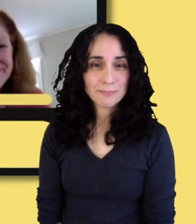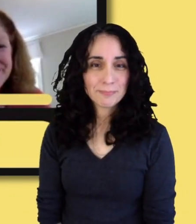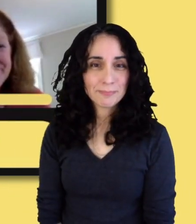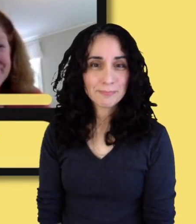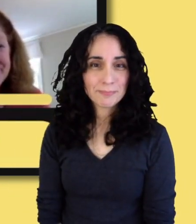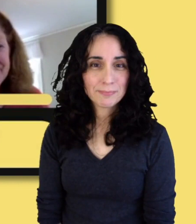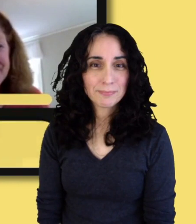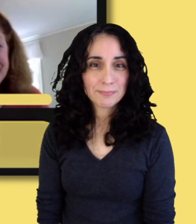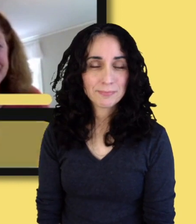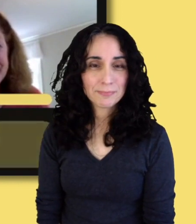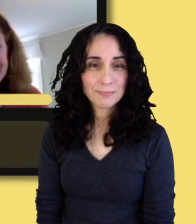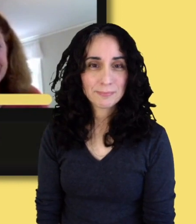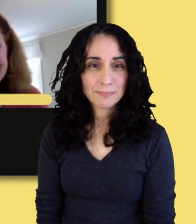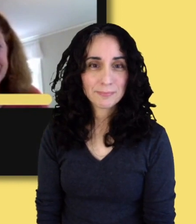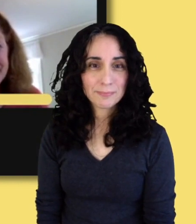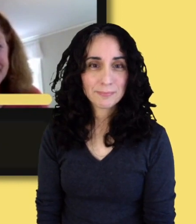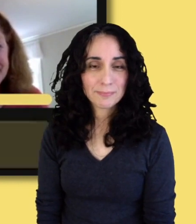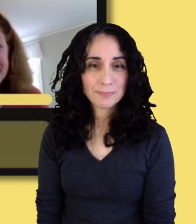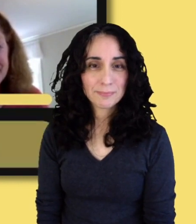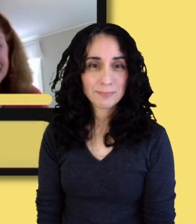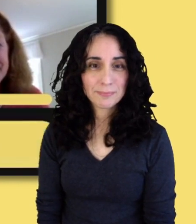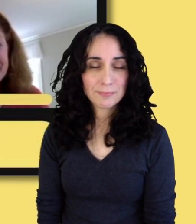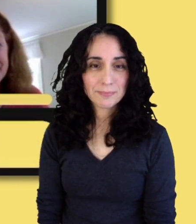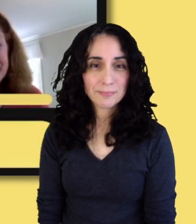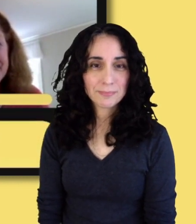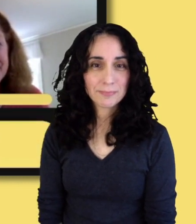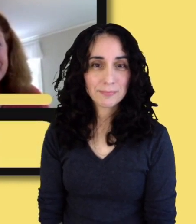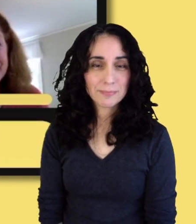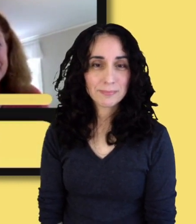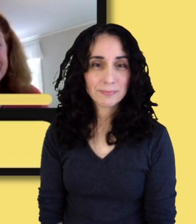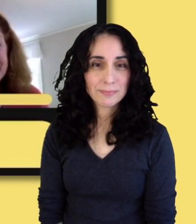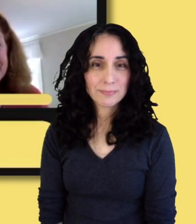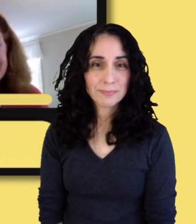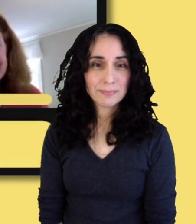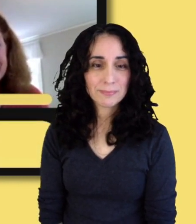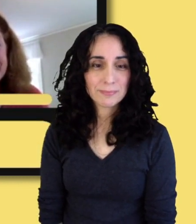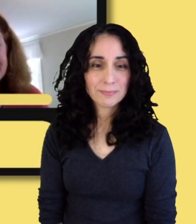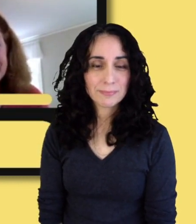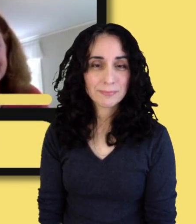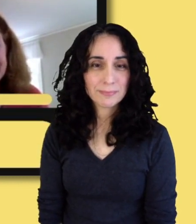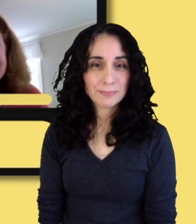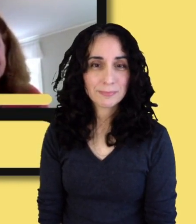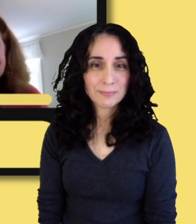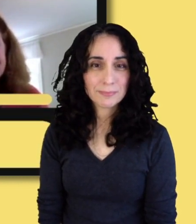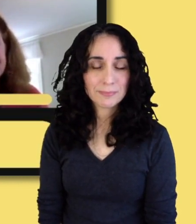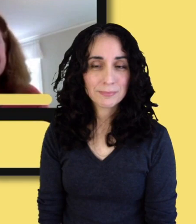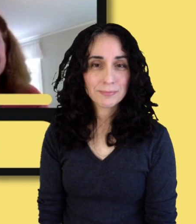So when it comes to parents, you just